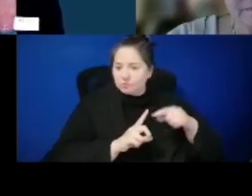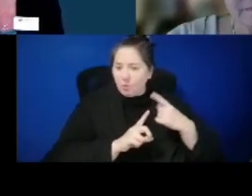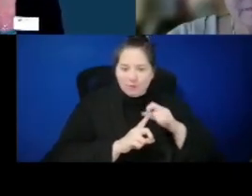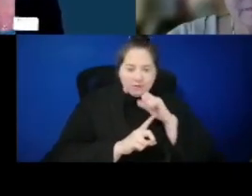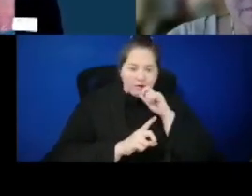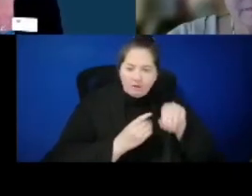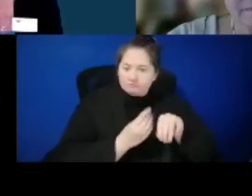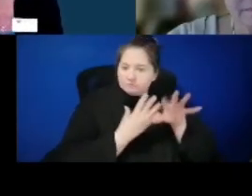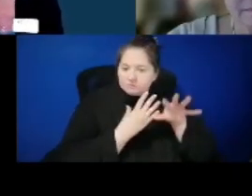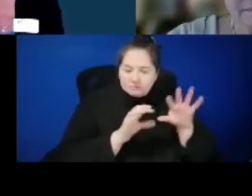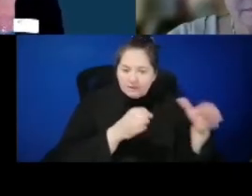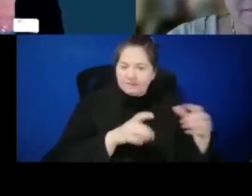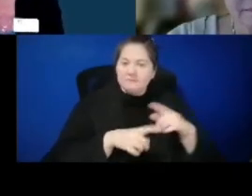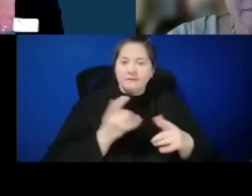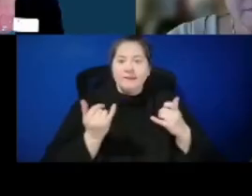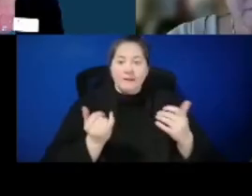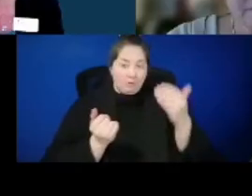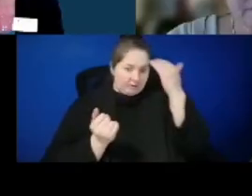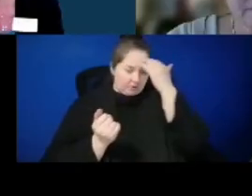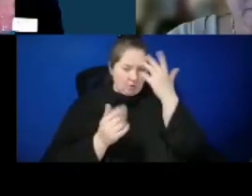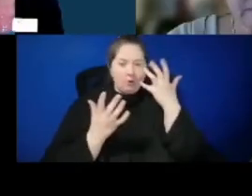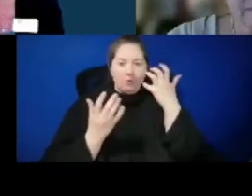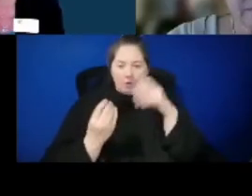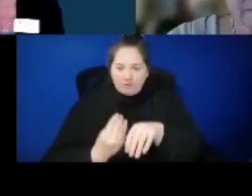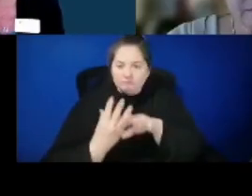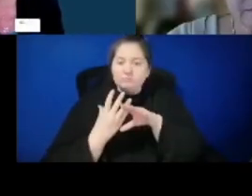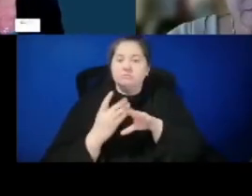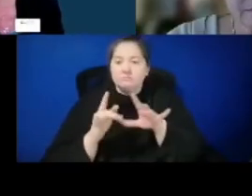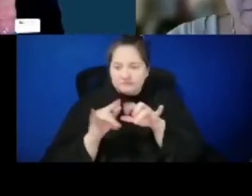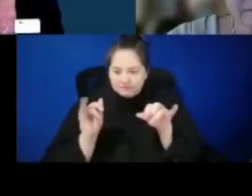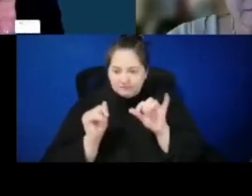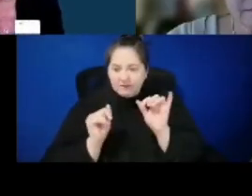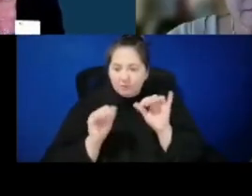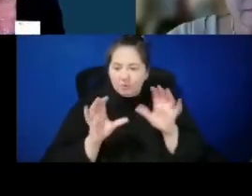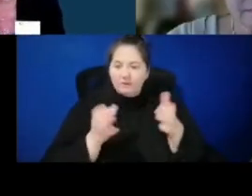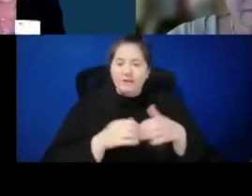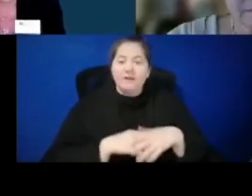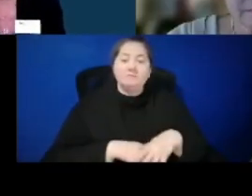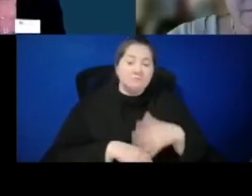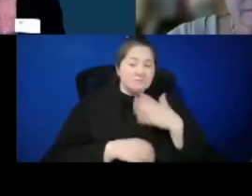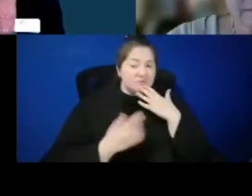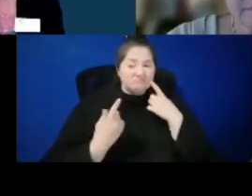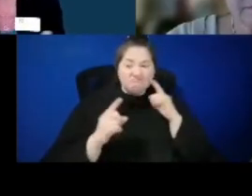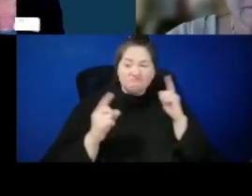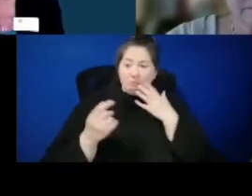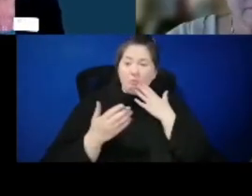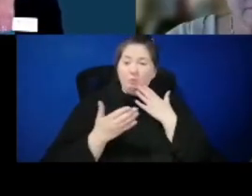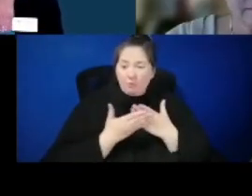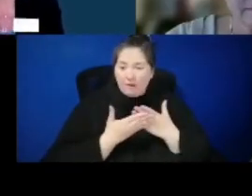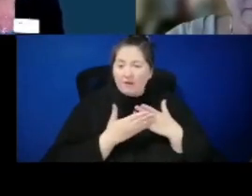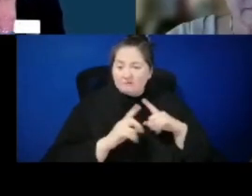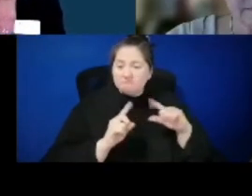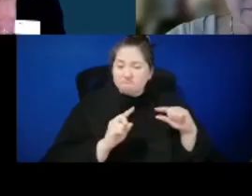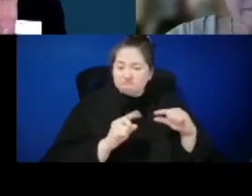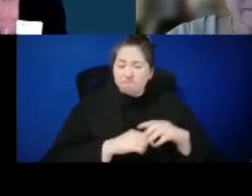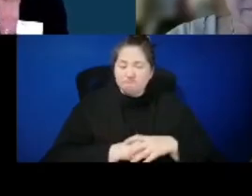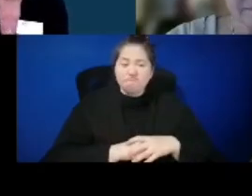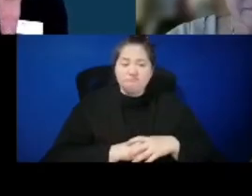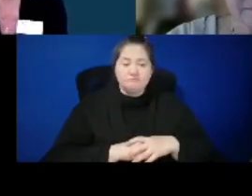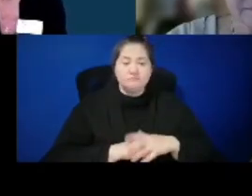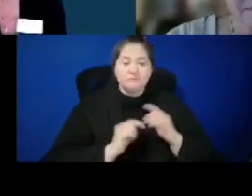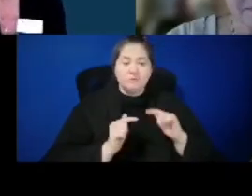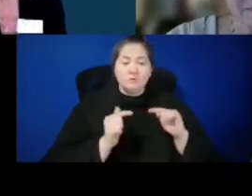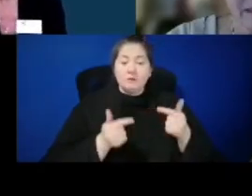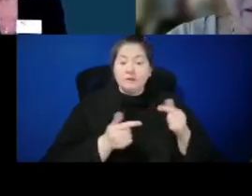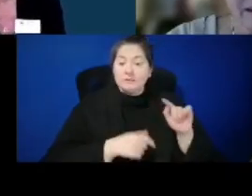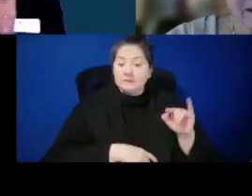because of the learners we have these synchronous courses, and they're being very successful and well attended. So I want to turn it back over to